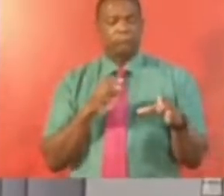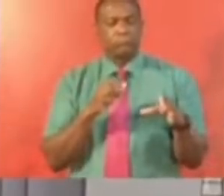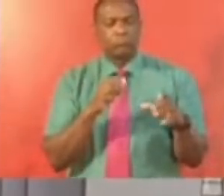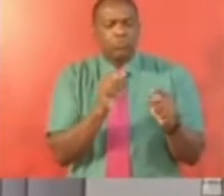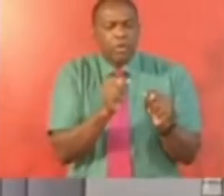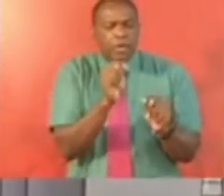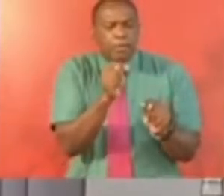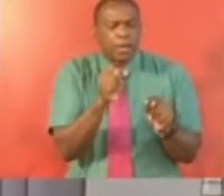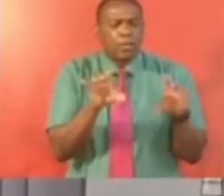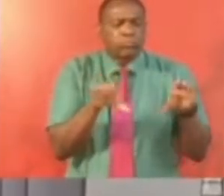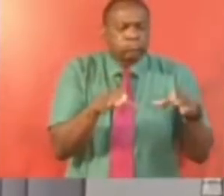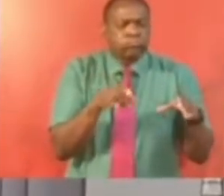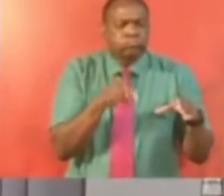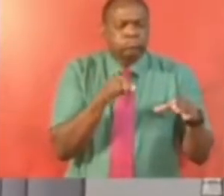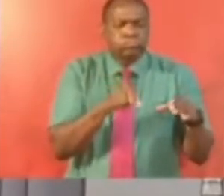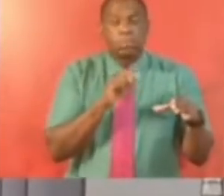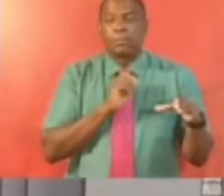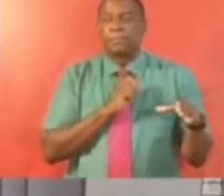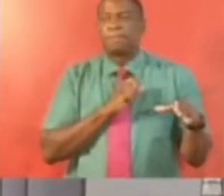Trinidad and Tobago,